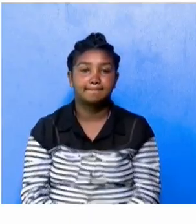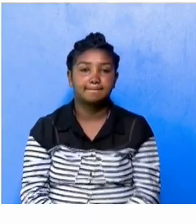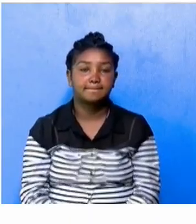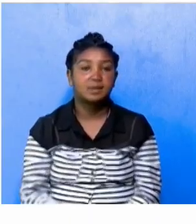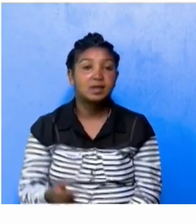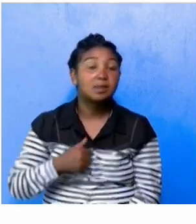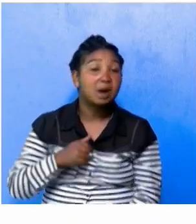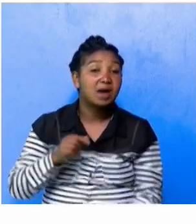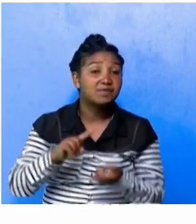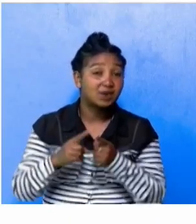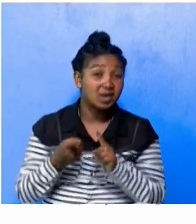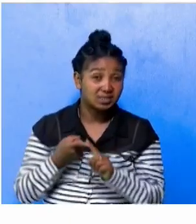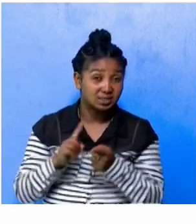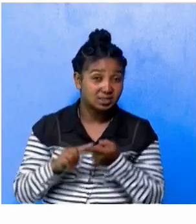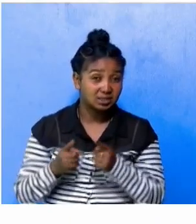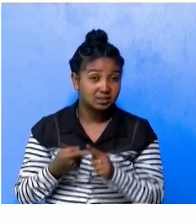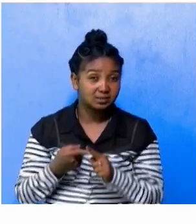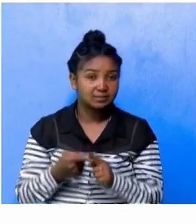My friend